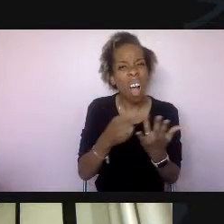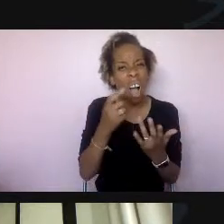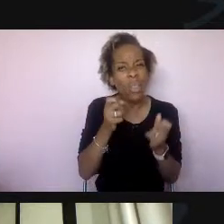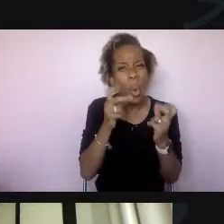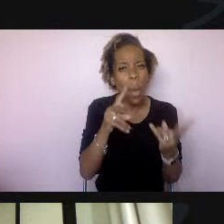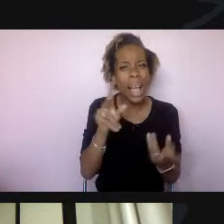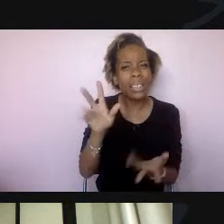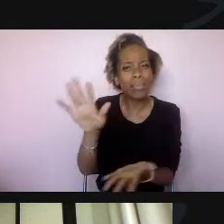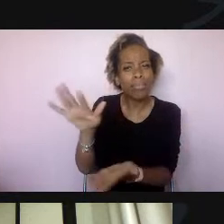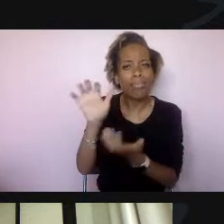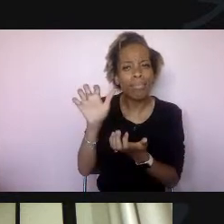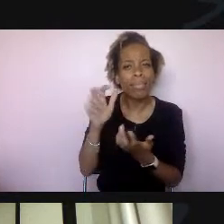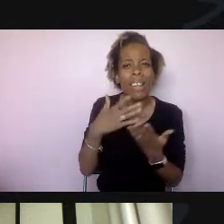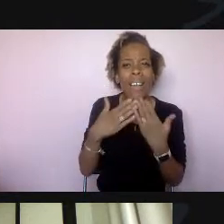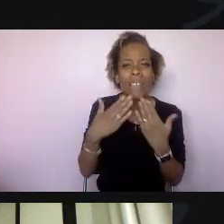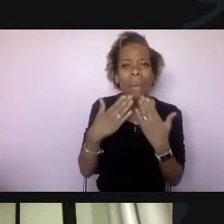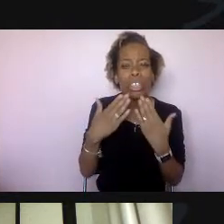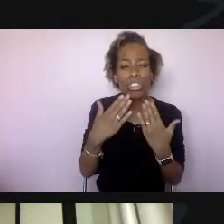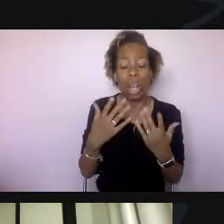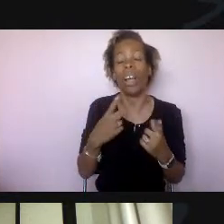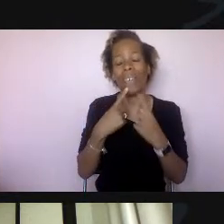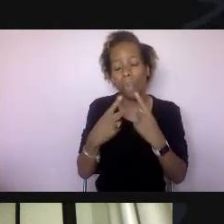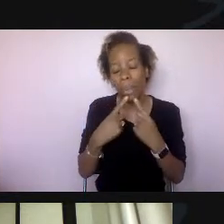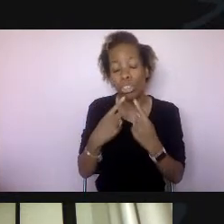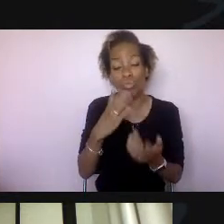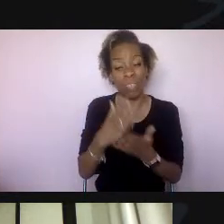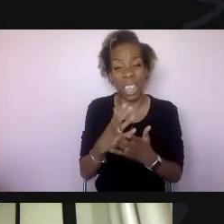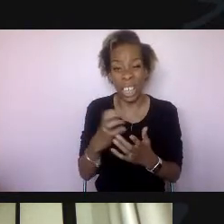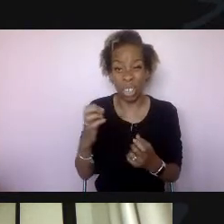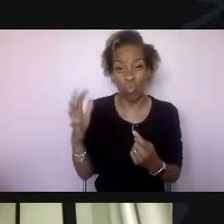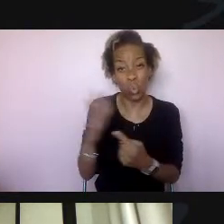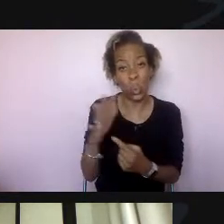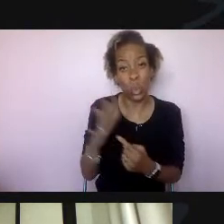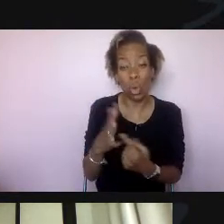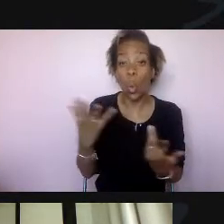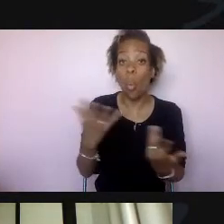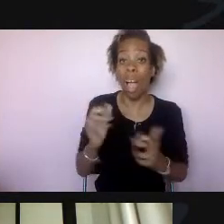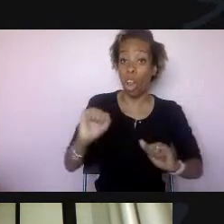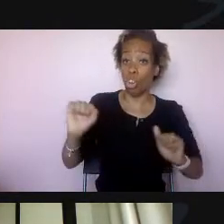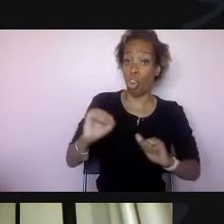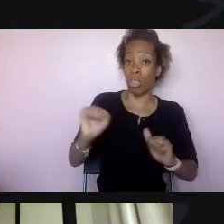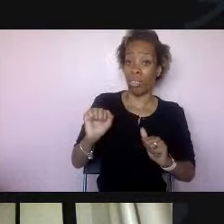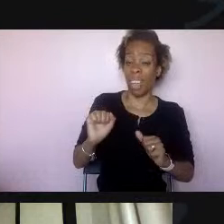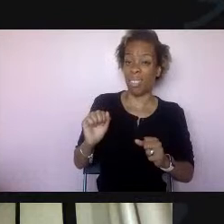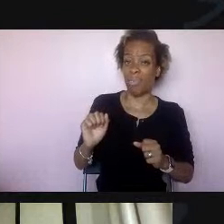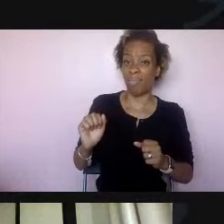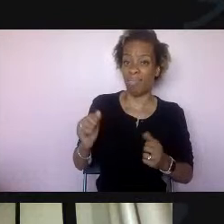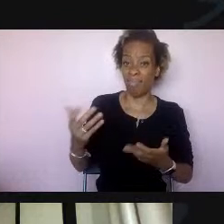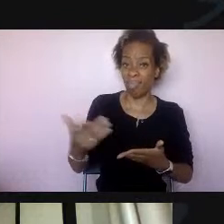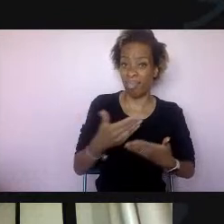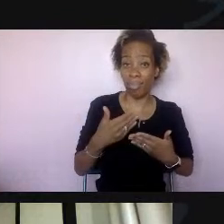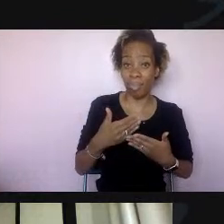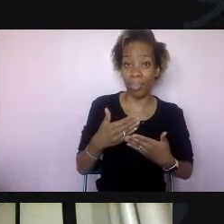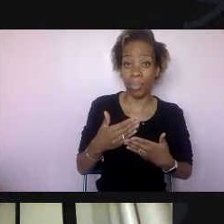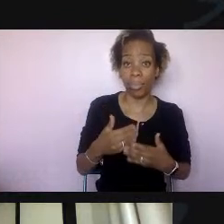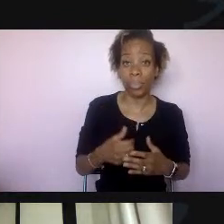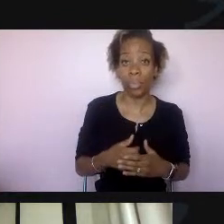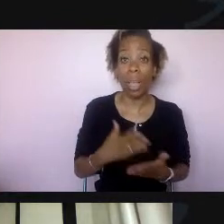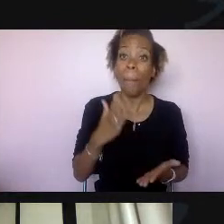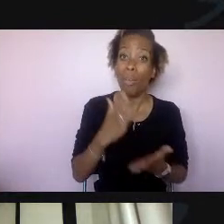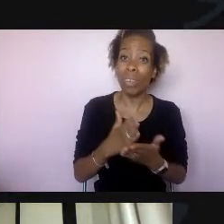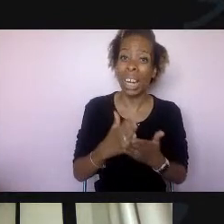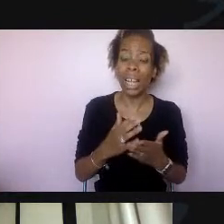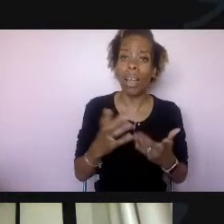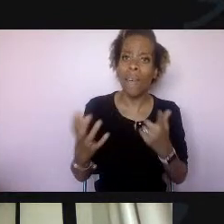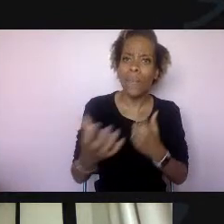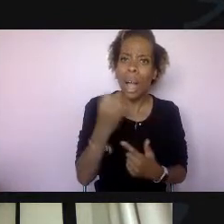I think is really crucial for those areas where it's not being covered. But digging down, so crucial